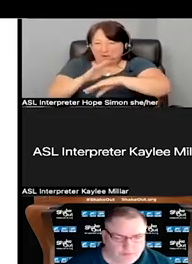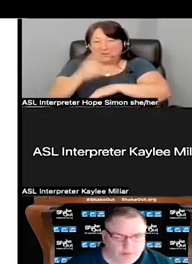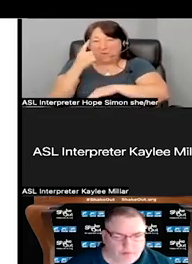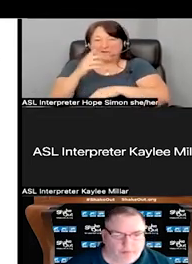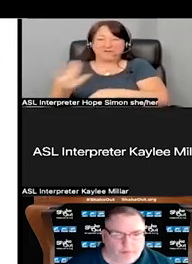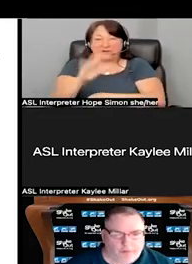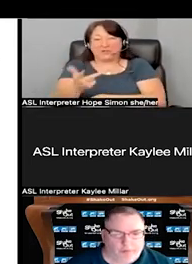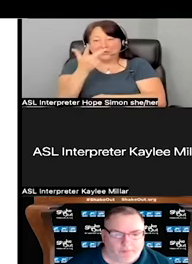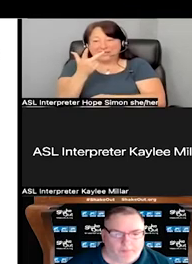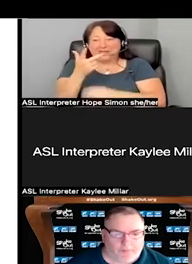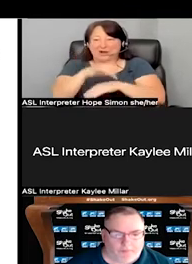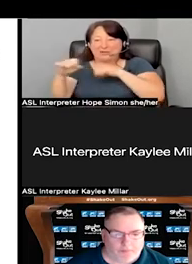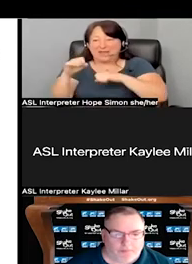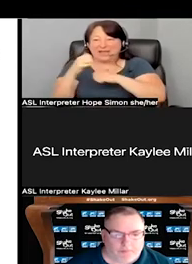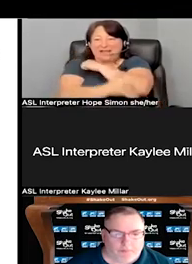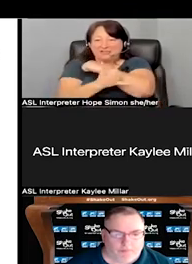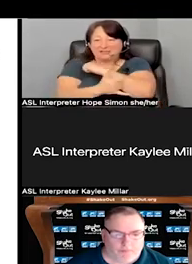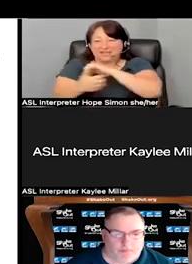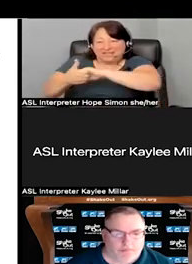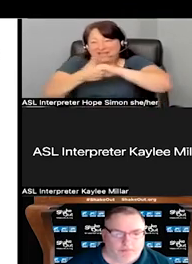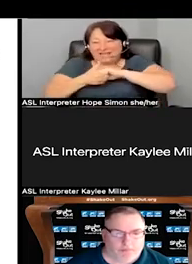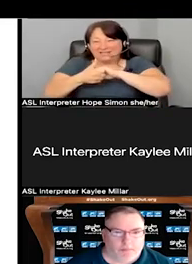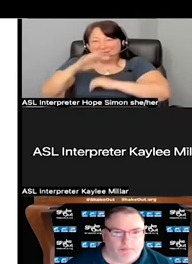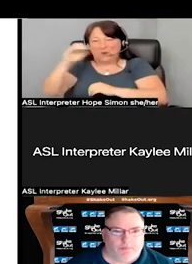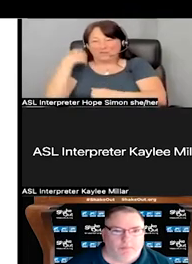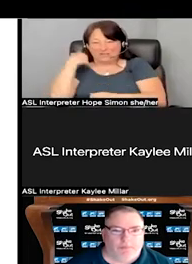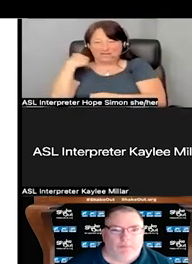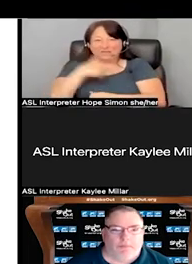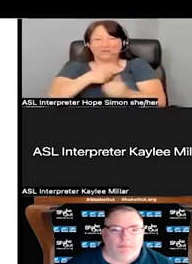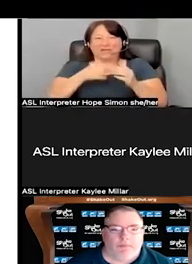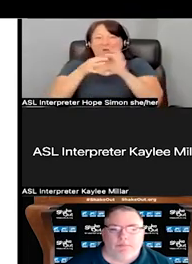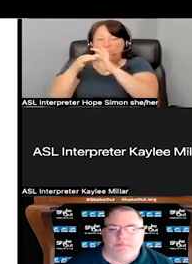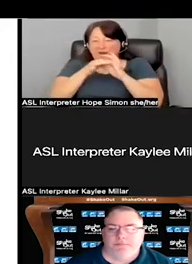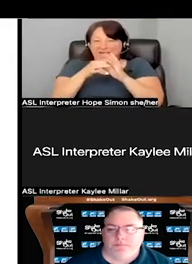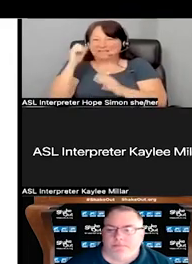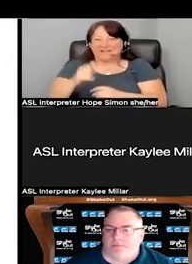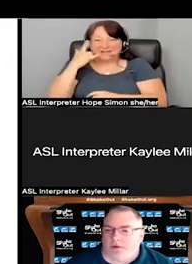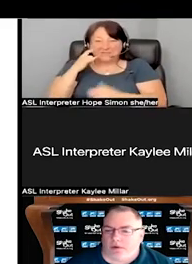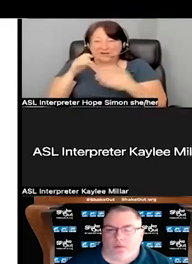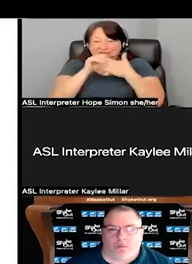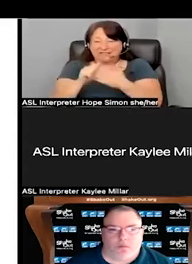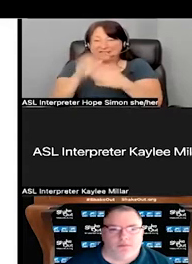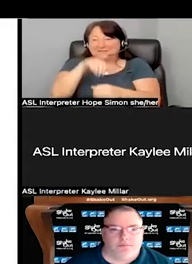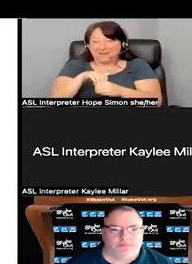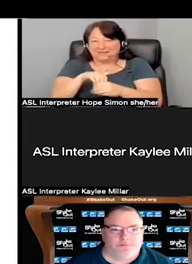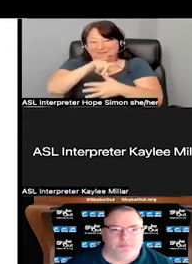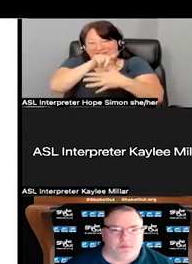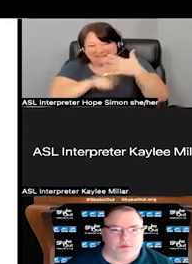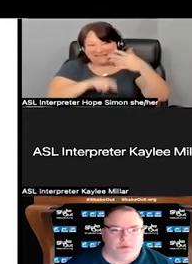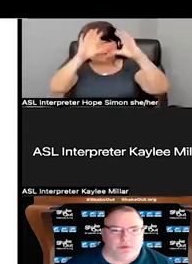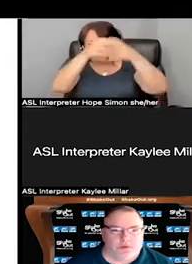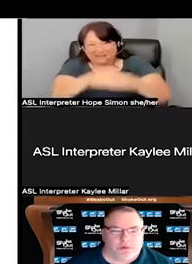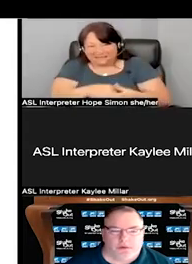Earthquake Country Alliance co-chairs. We coordinate the Southern California leadership, which is comprised of the following committees that